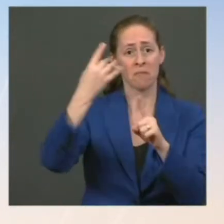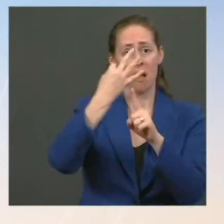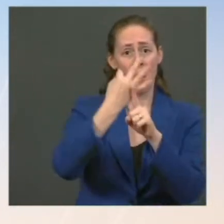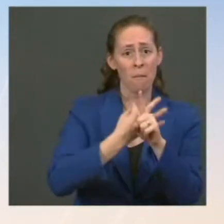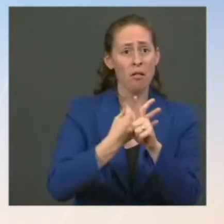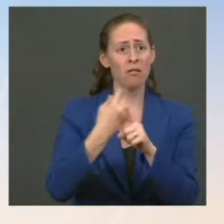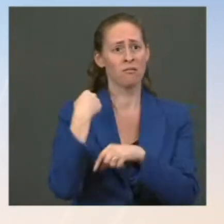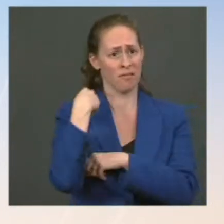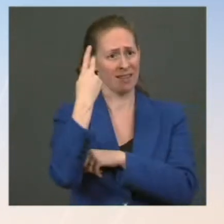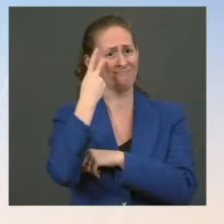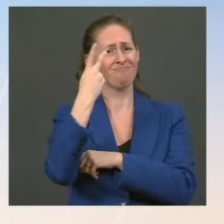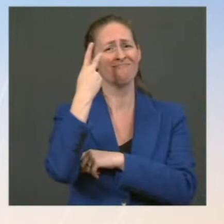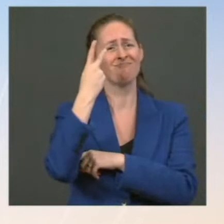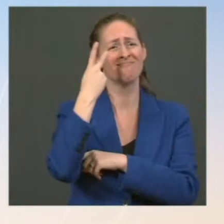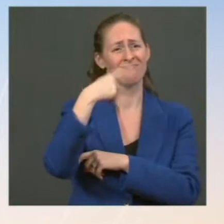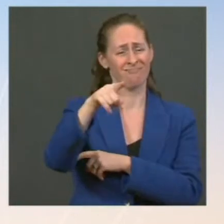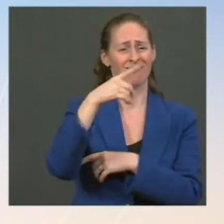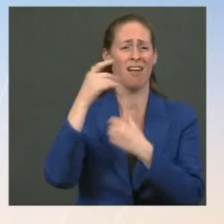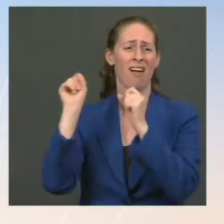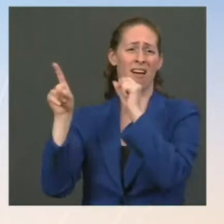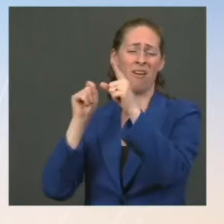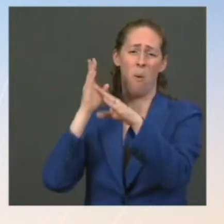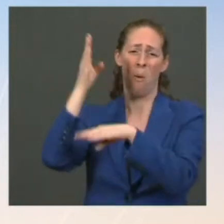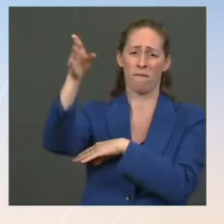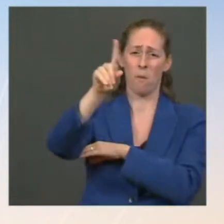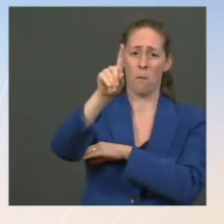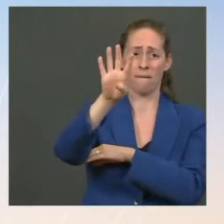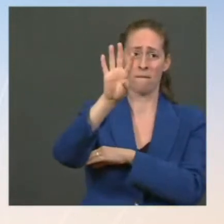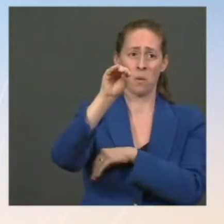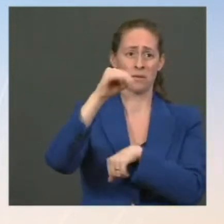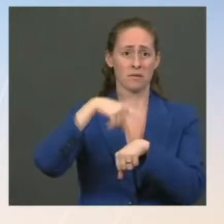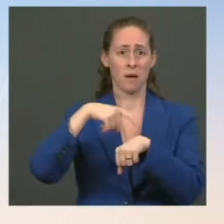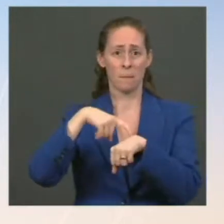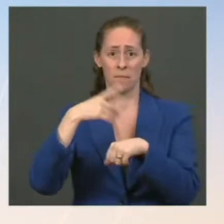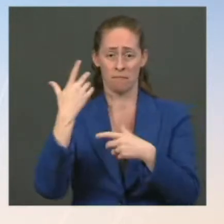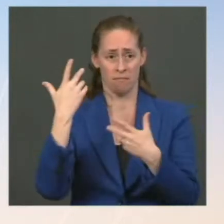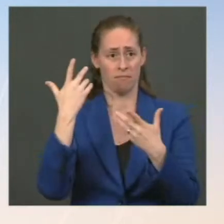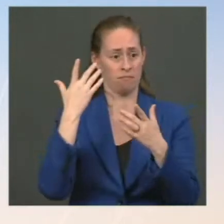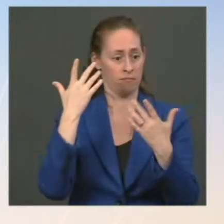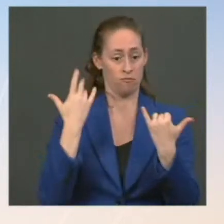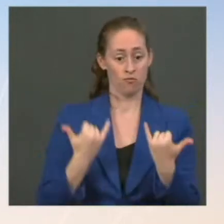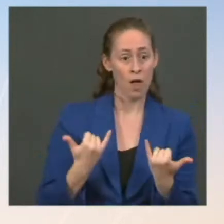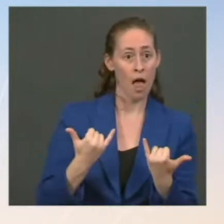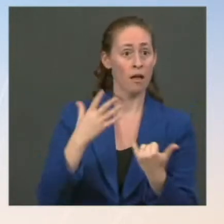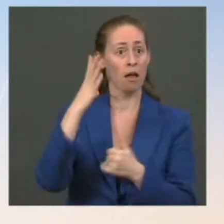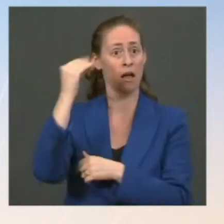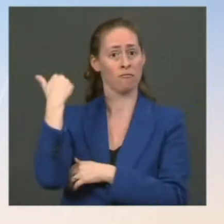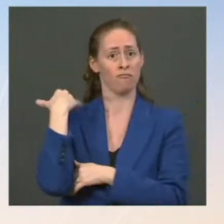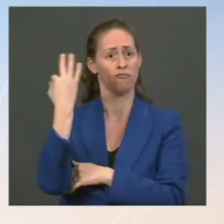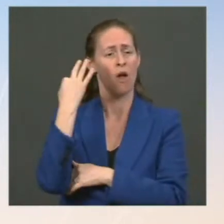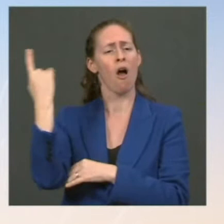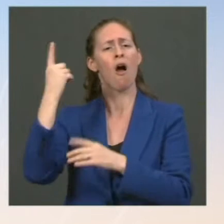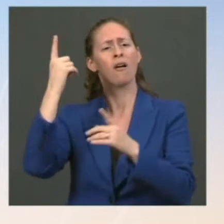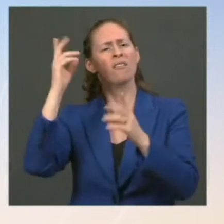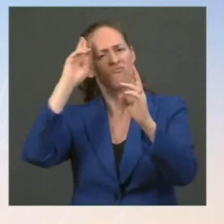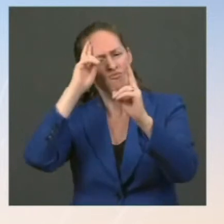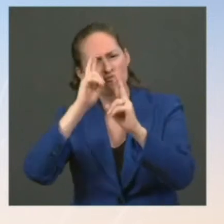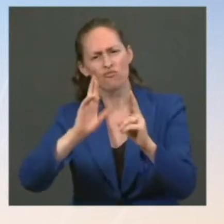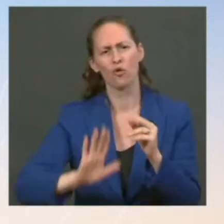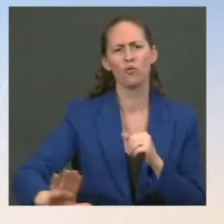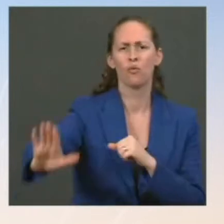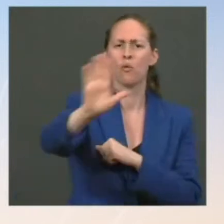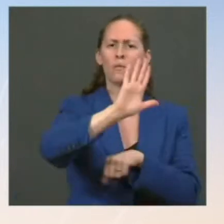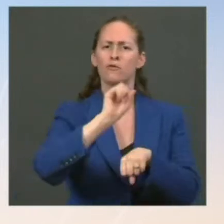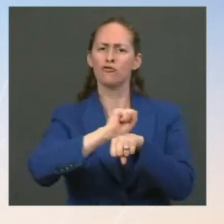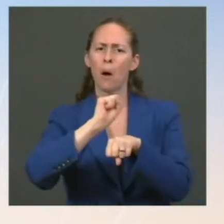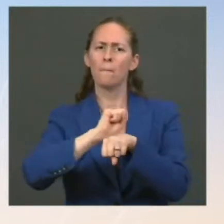more than 140 times, including today and Friday, that he certainly respects the role of the press, the role of the freedom of